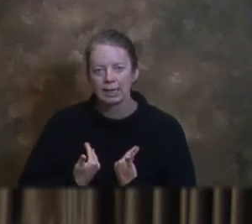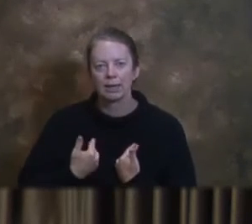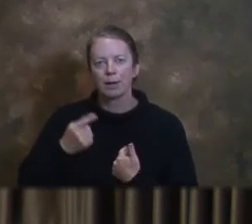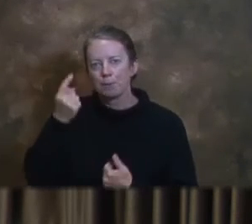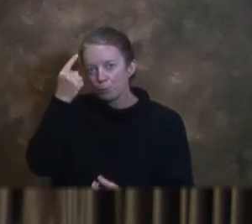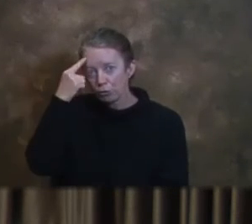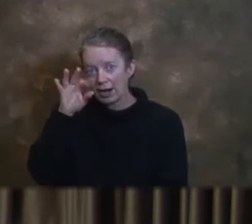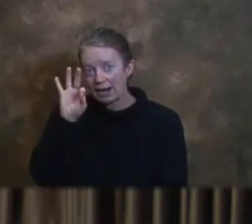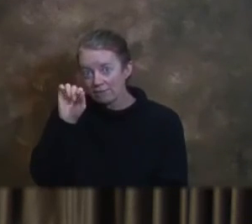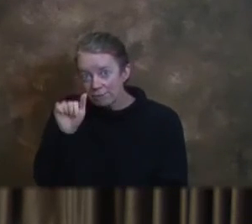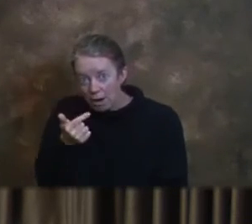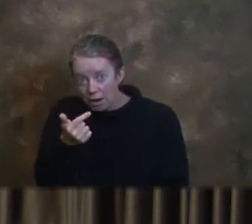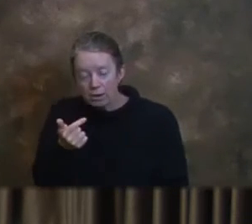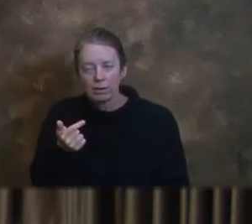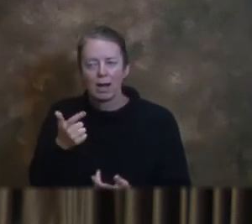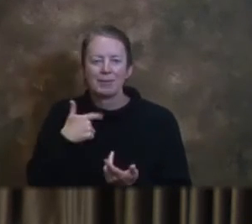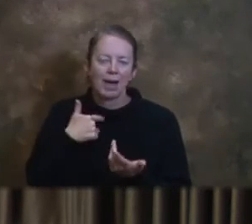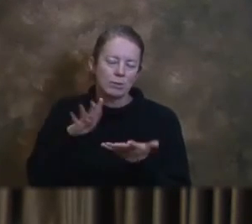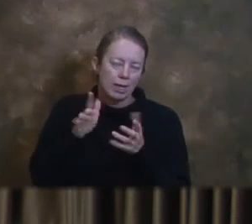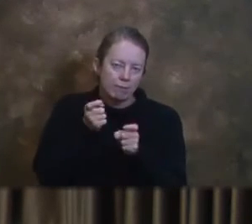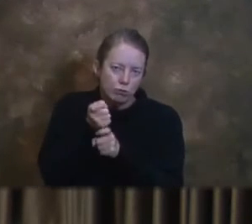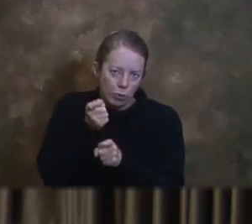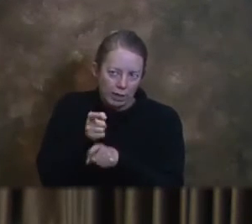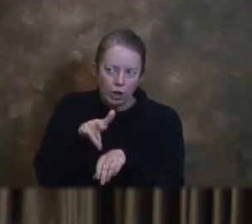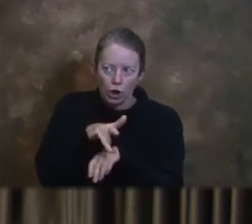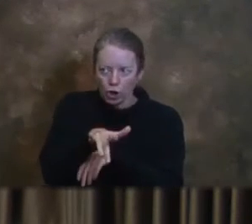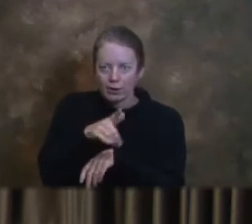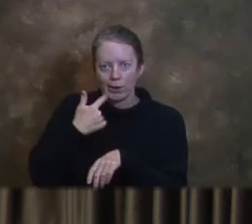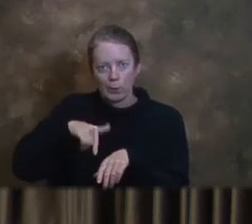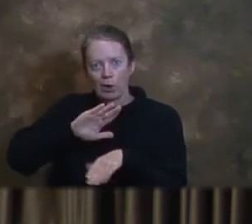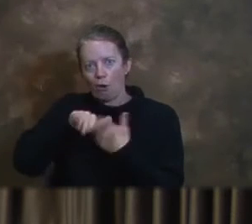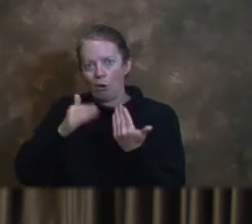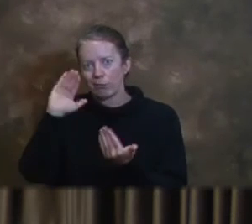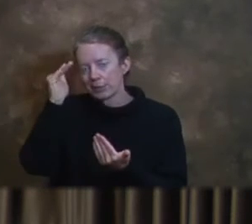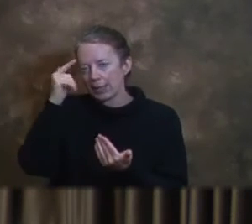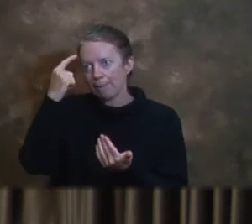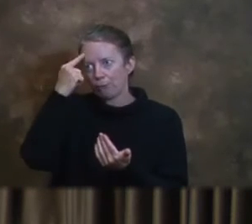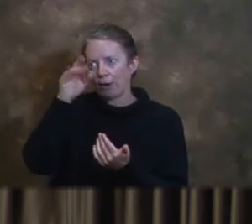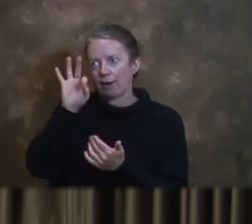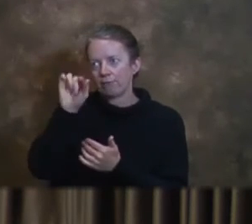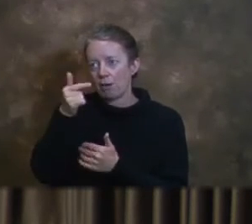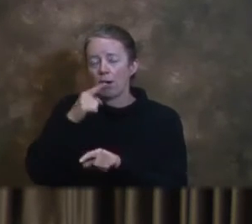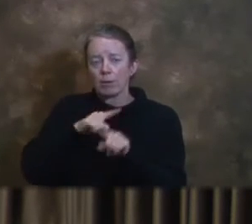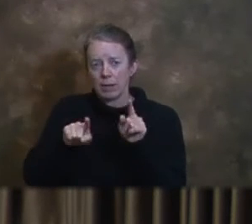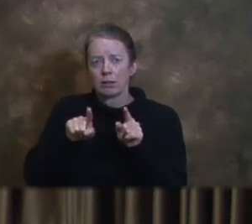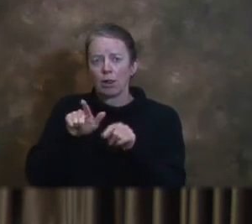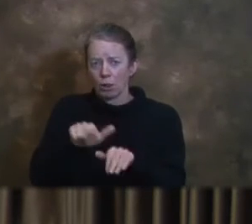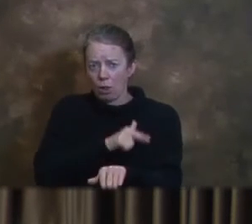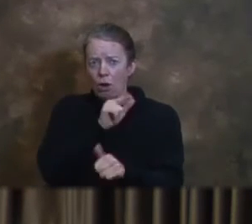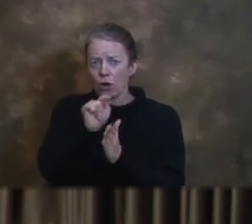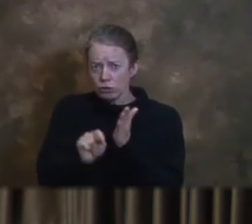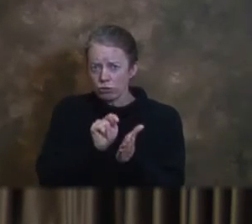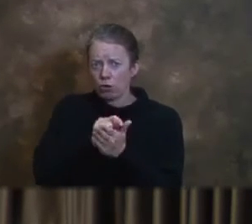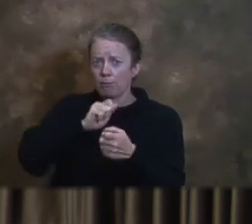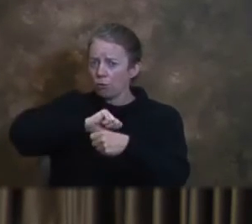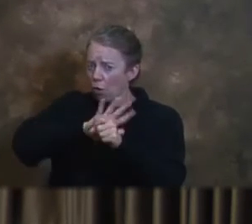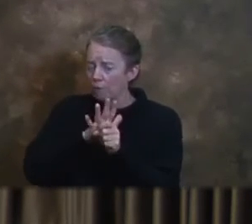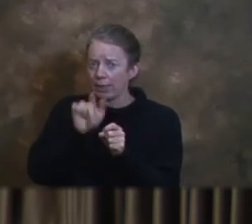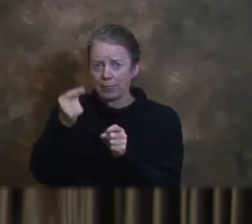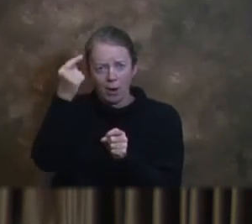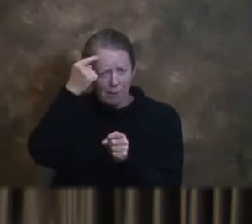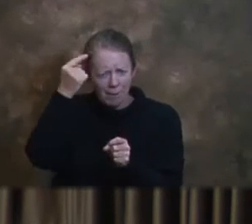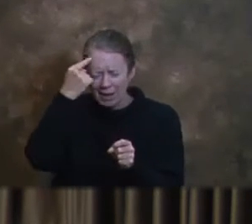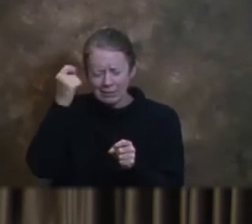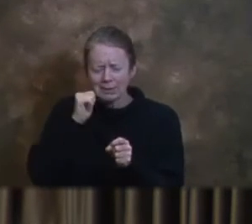was joking around that we all seem to be in a COVID brain fog, but this is a real illness where people just don't have the clarity of thought that they usually have. They